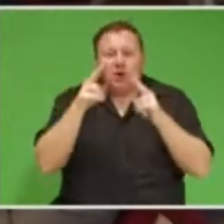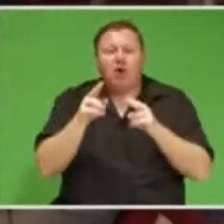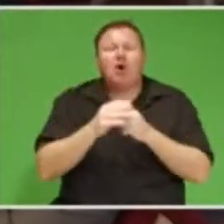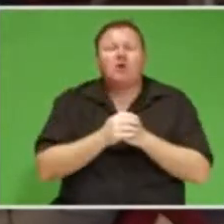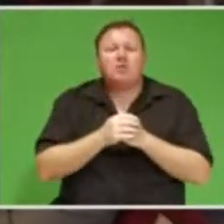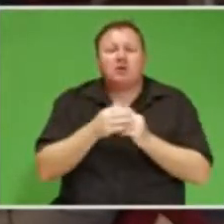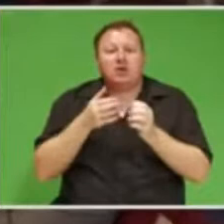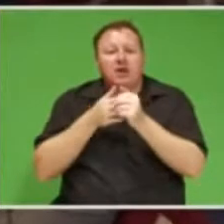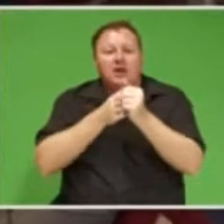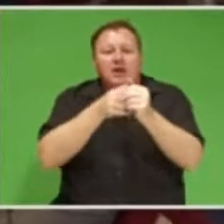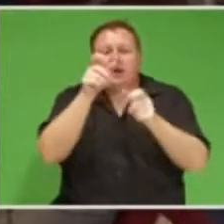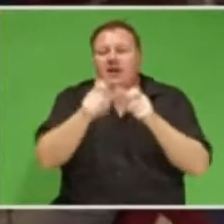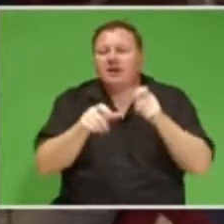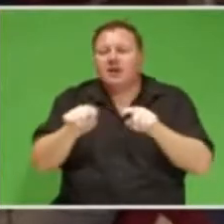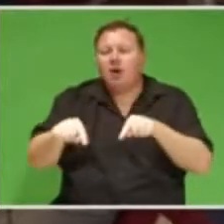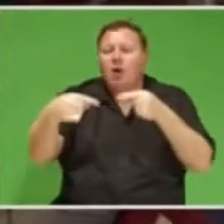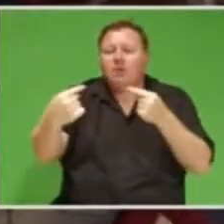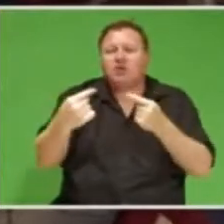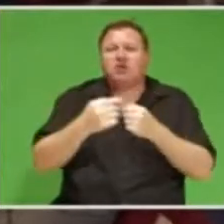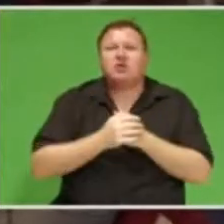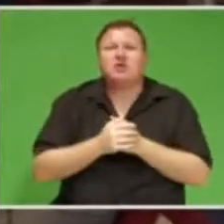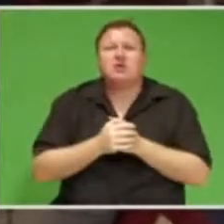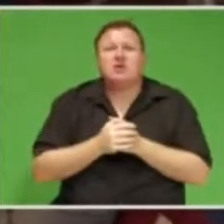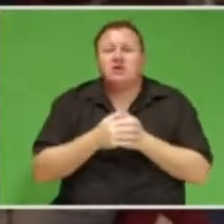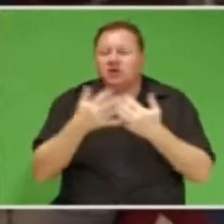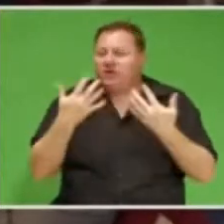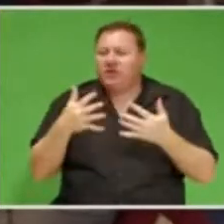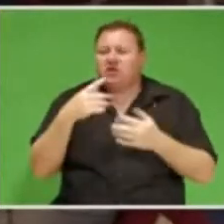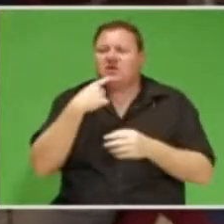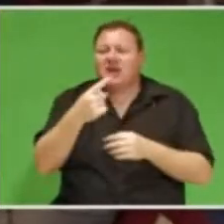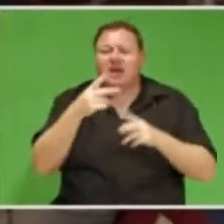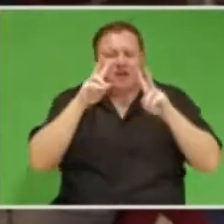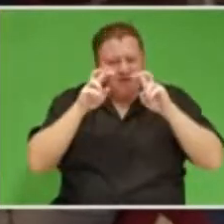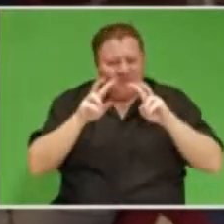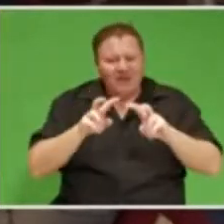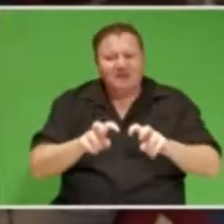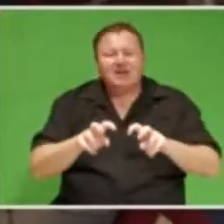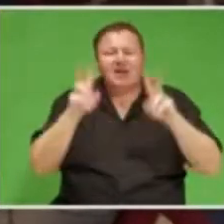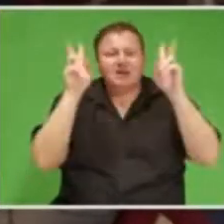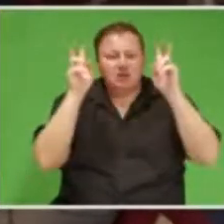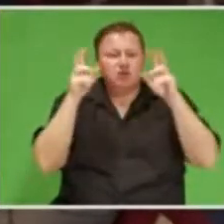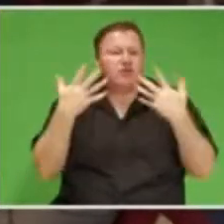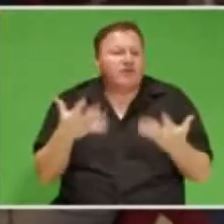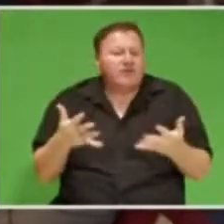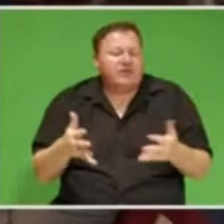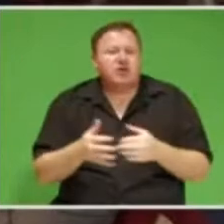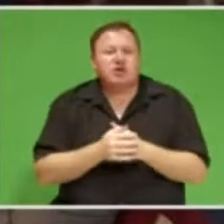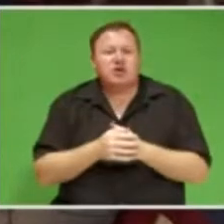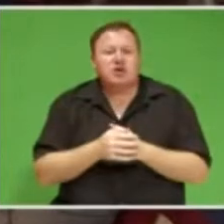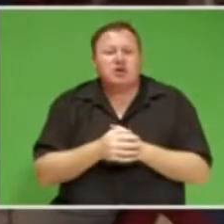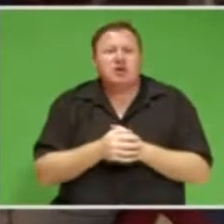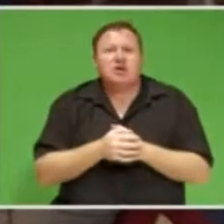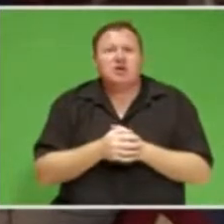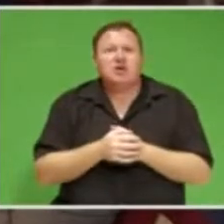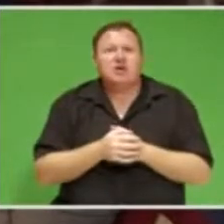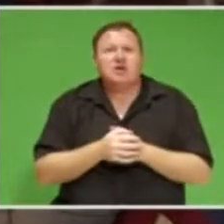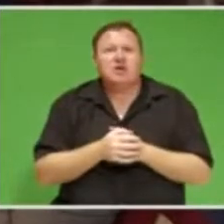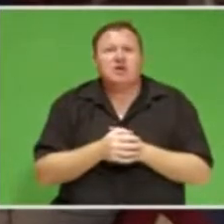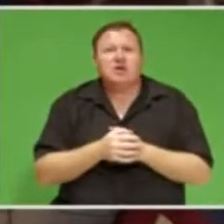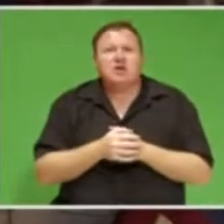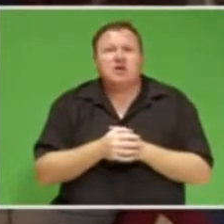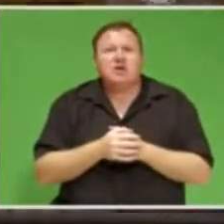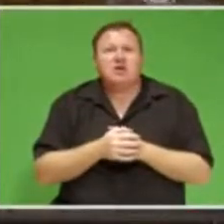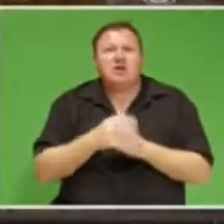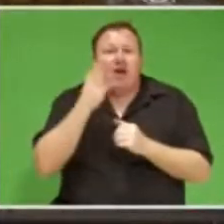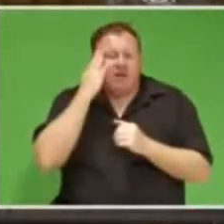the official opposition. You did say that you will investigate this matter, look at Hansard and everything else, and I think we should leave